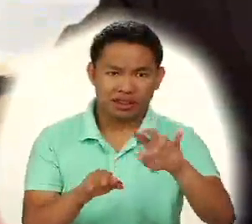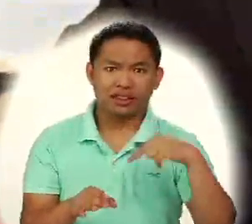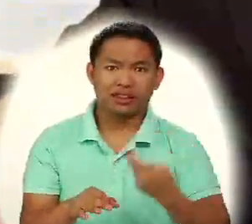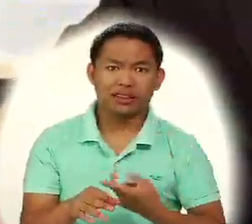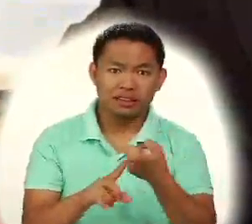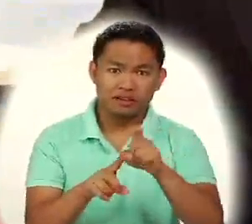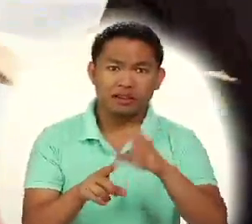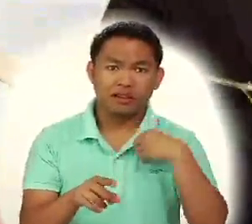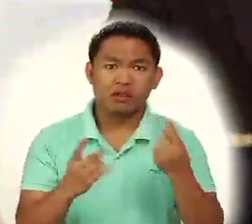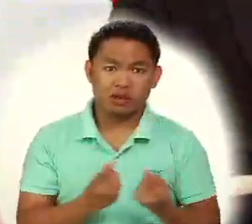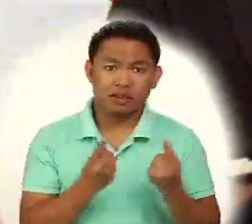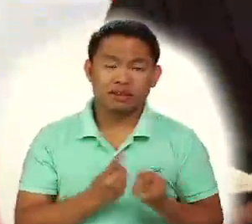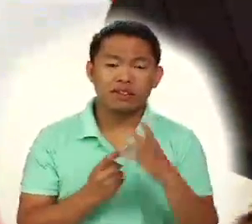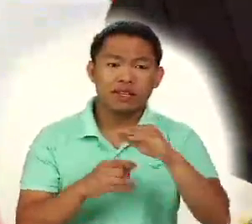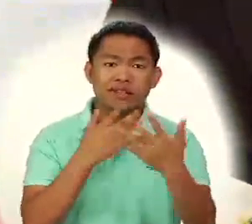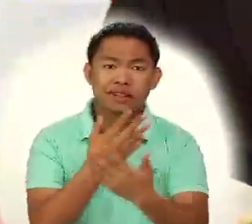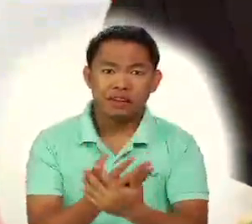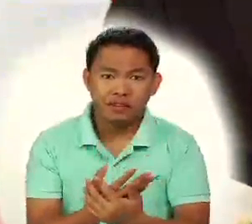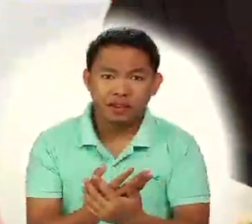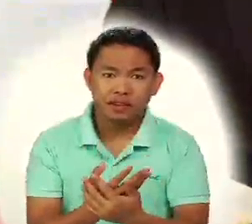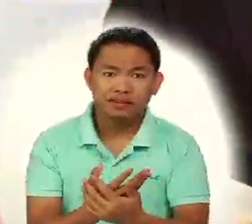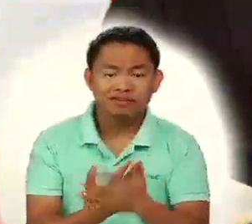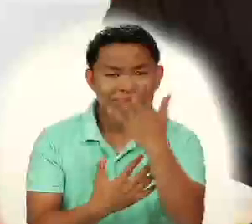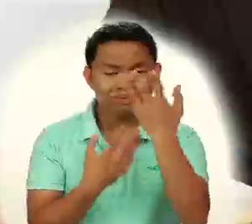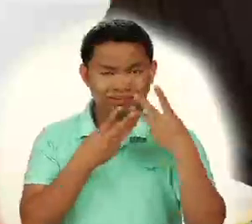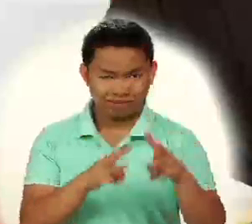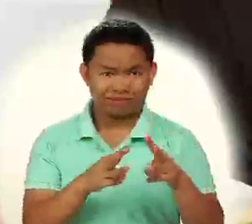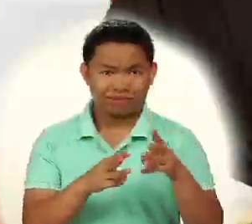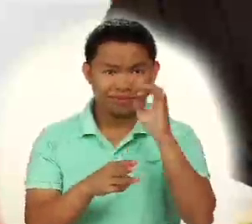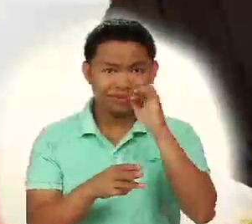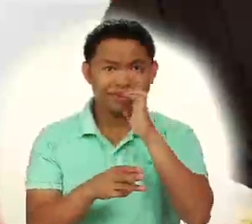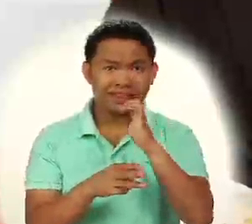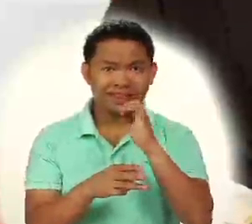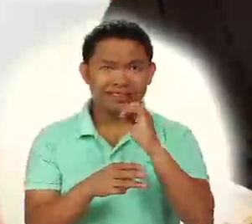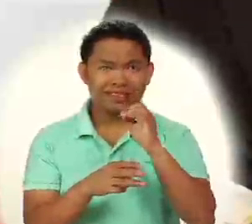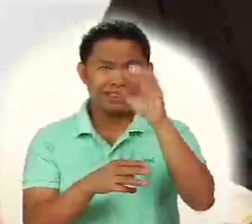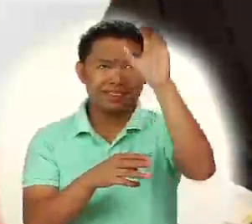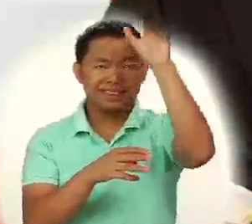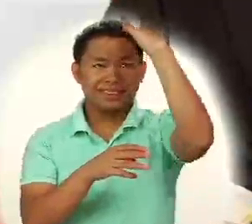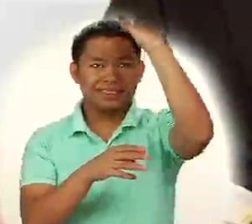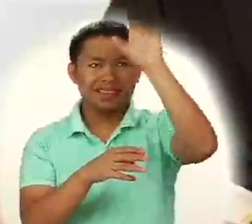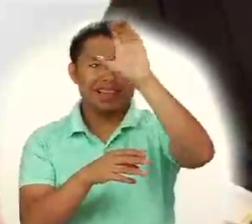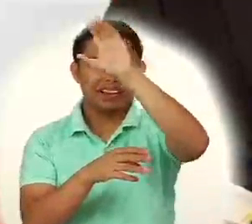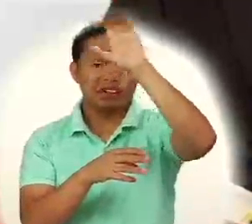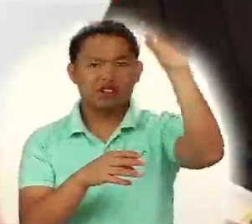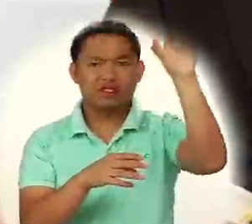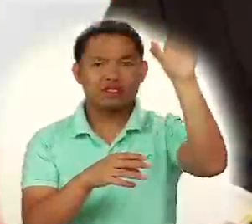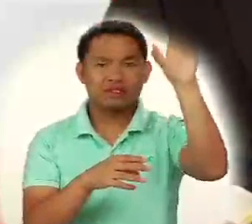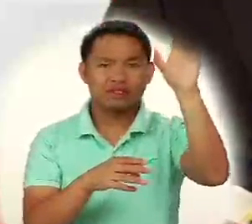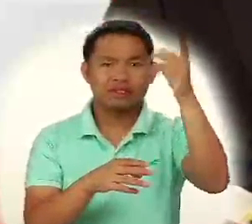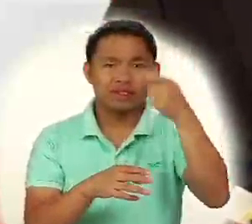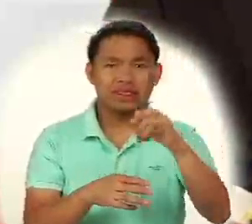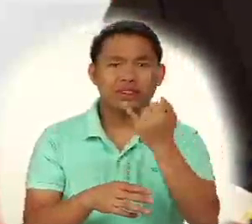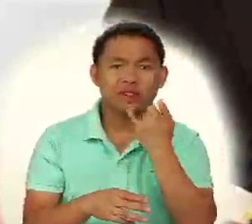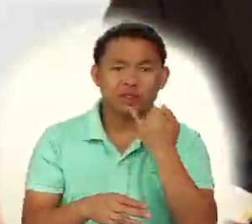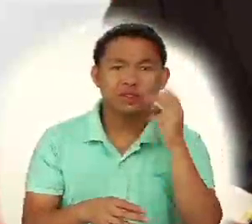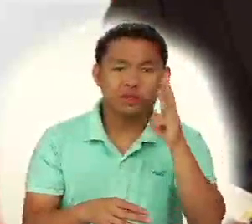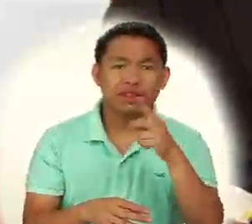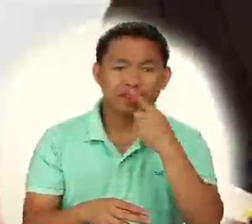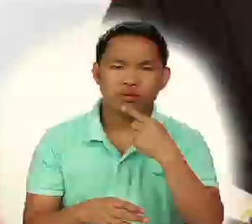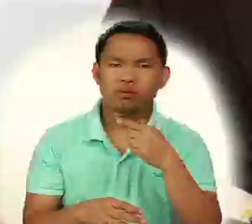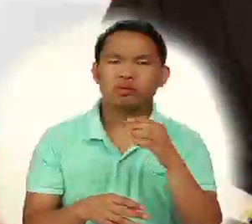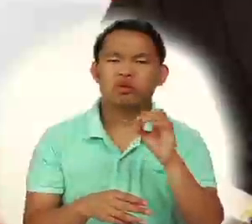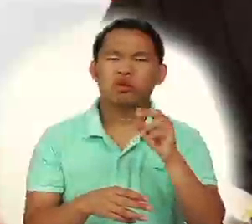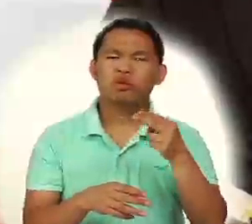freeing us from sin and slavery while He is hanging on the cross. The Jews will say,